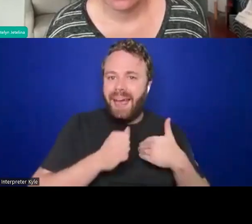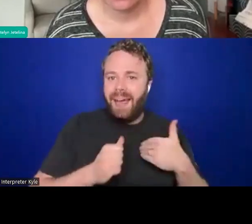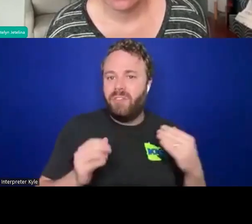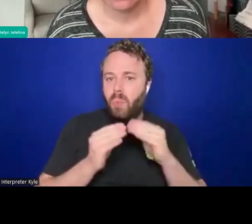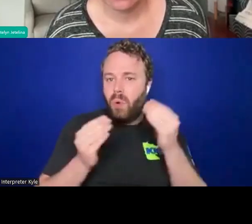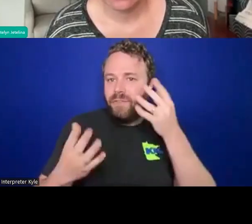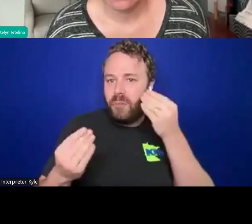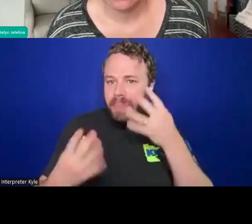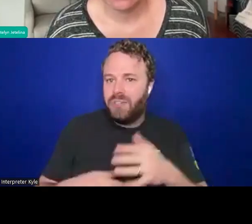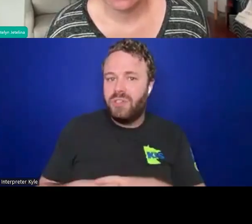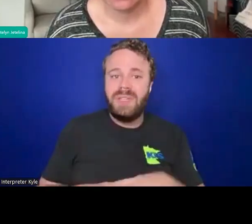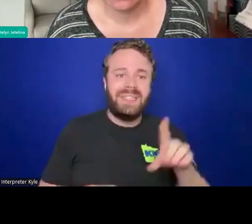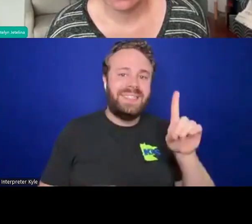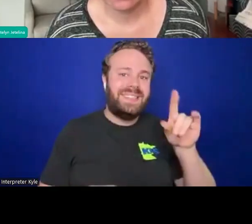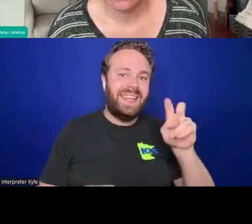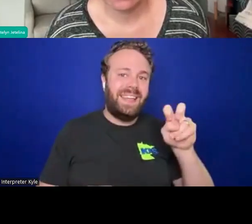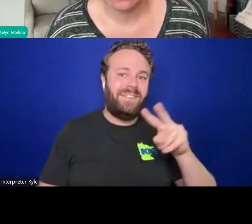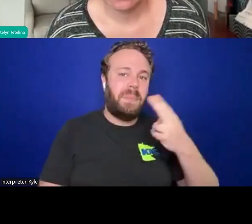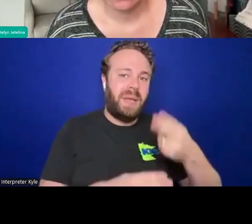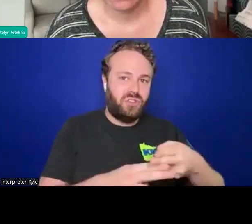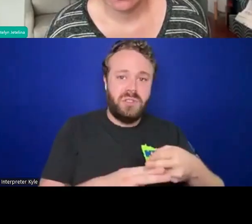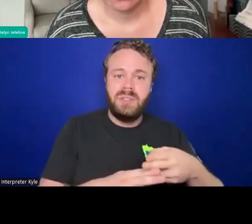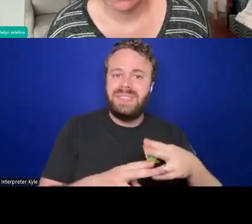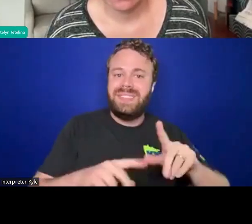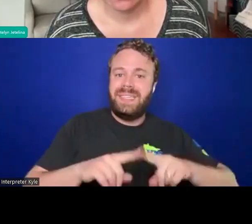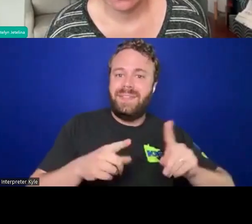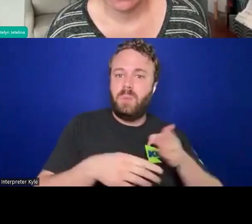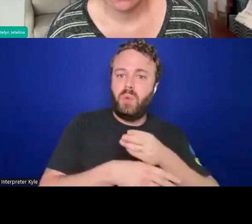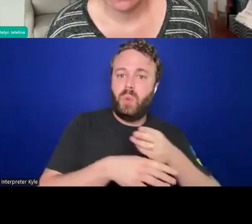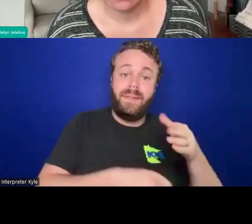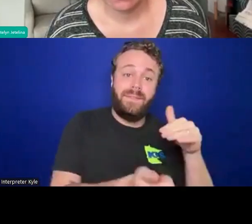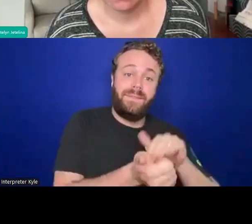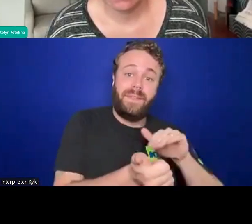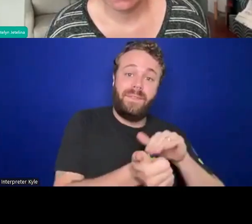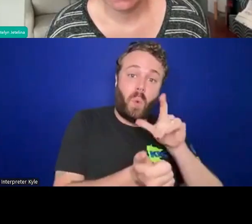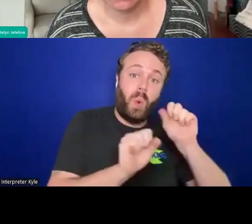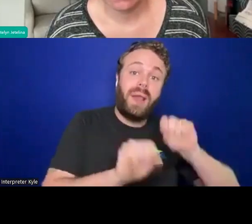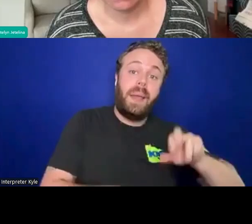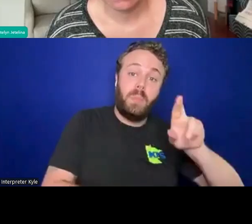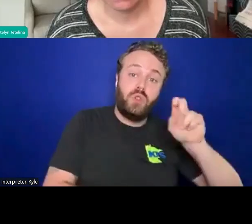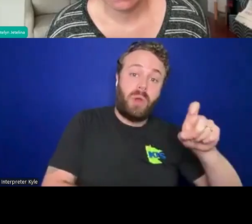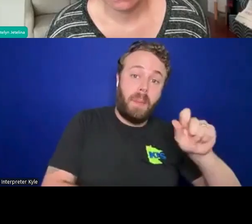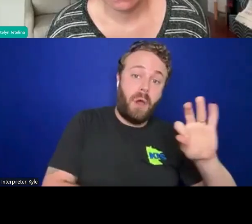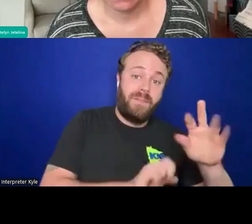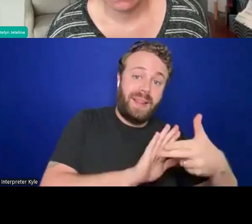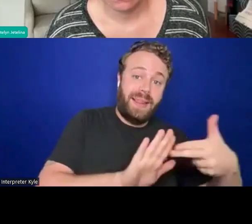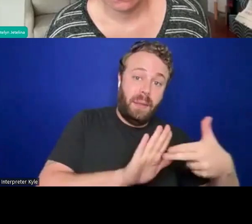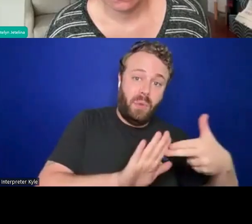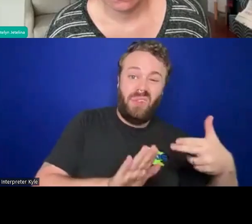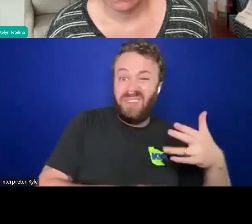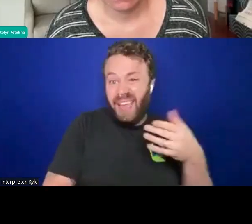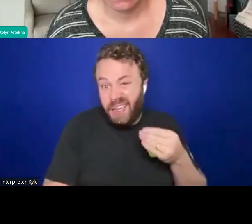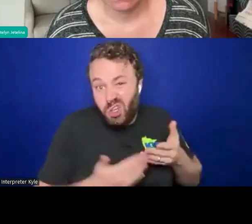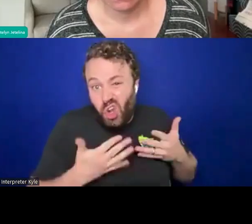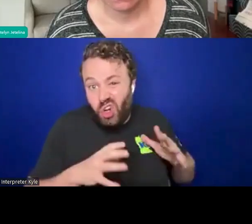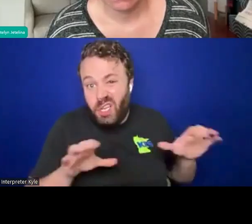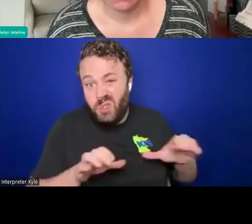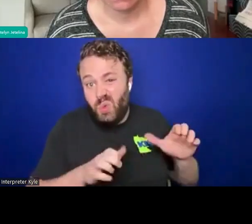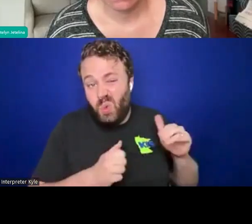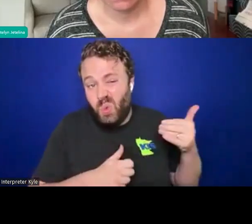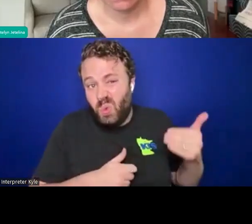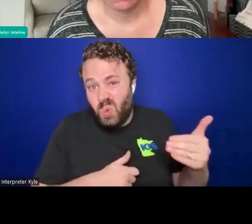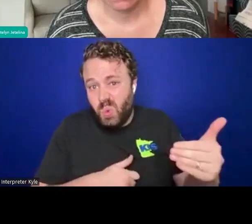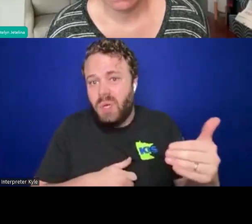to the difference between physicians who can prescribe off-label and do so quite frequently, but as we